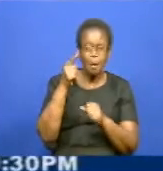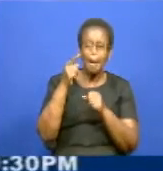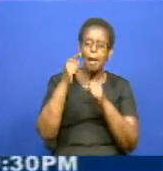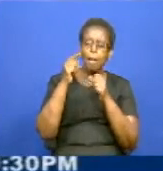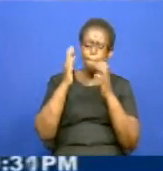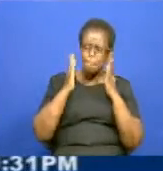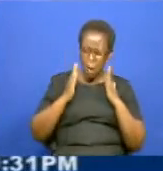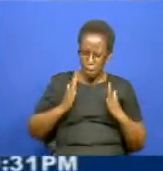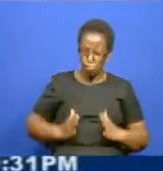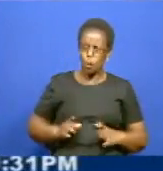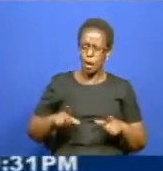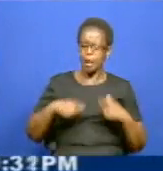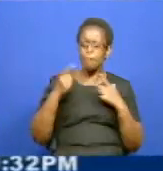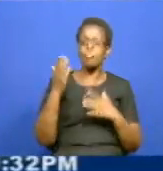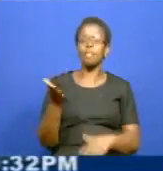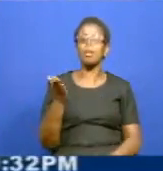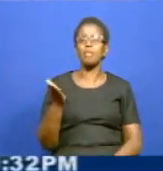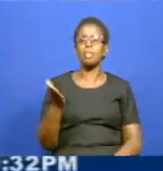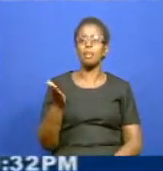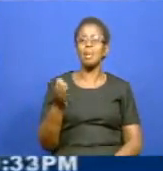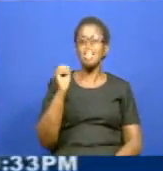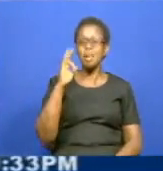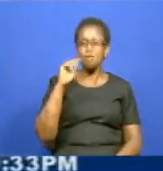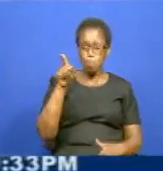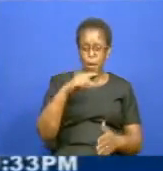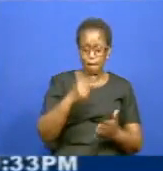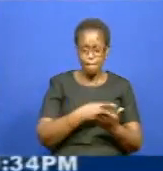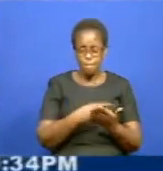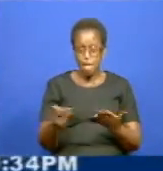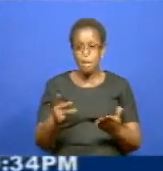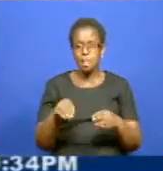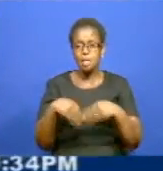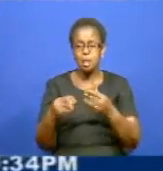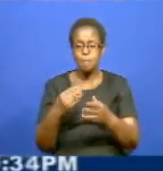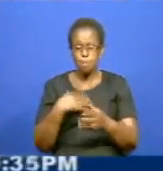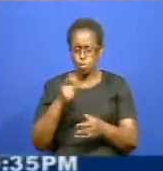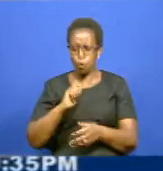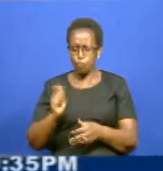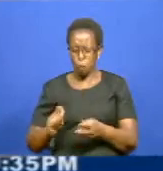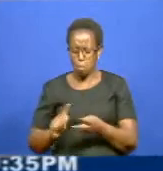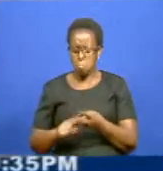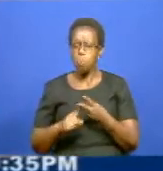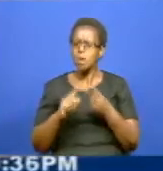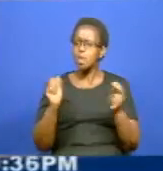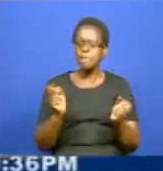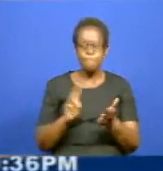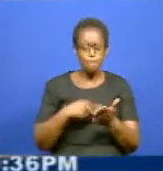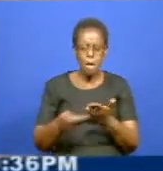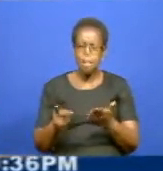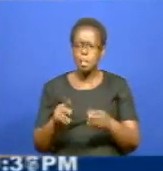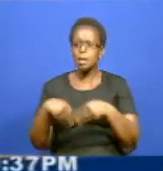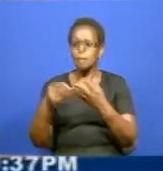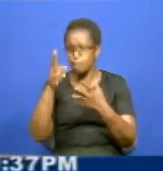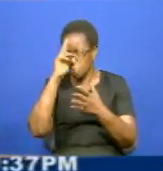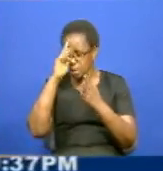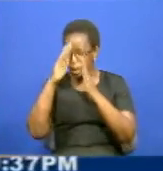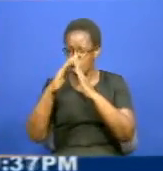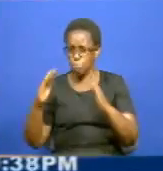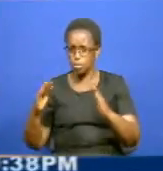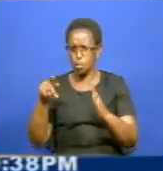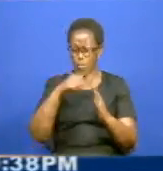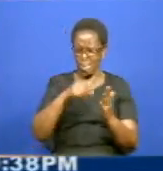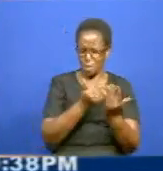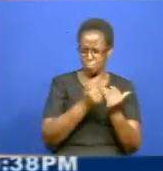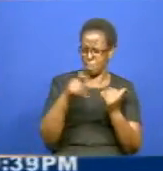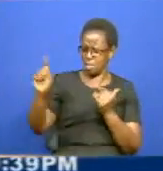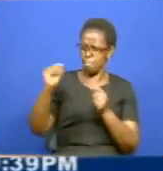able to provide them with uniform, we cannot give them housing, how do you really expect them to protect us?